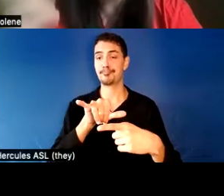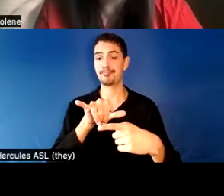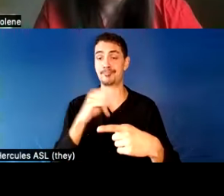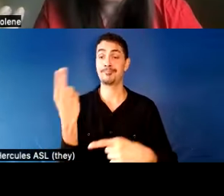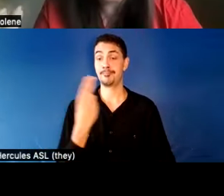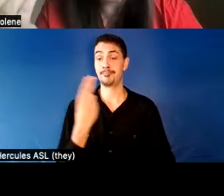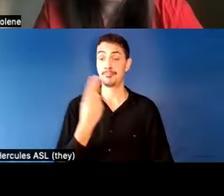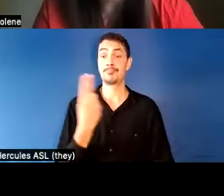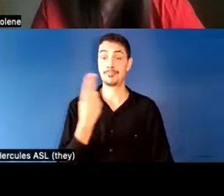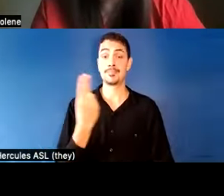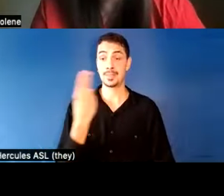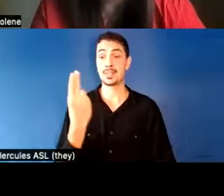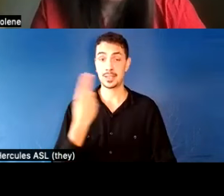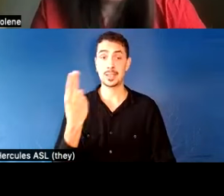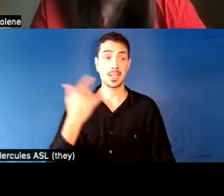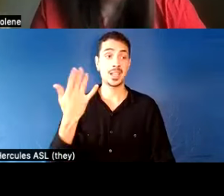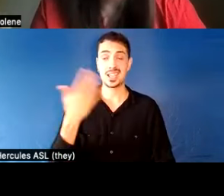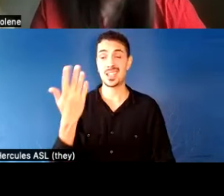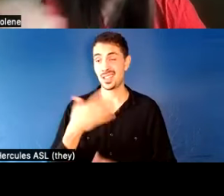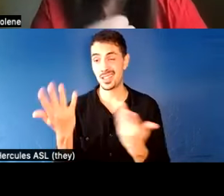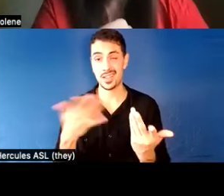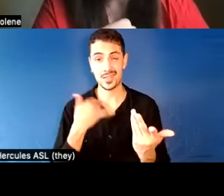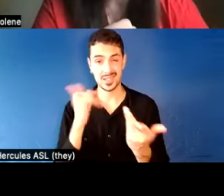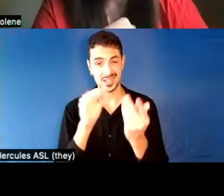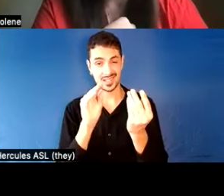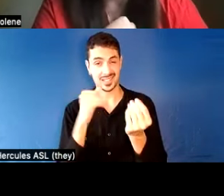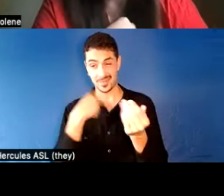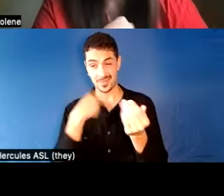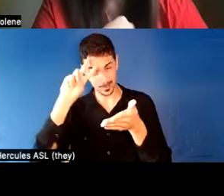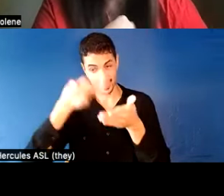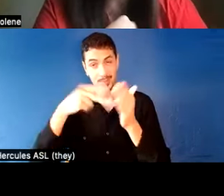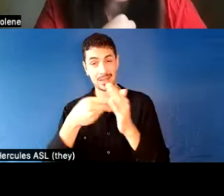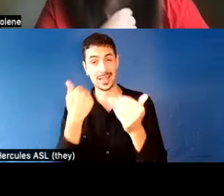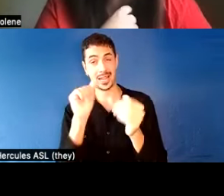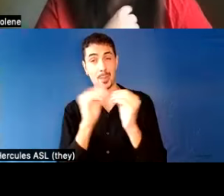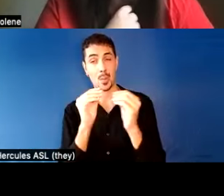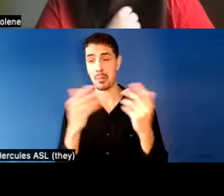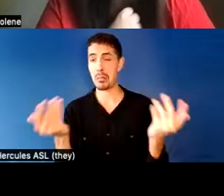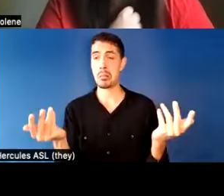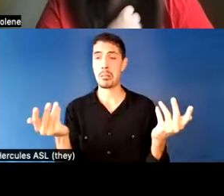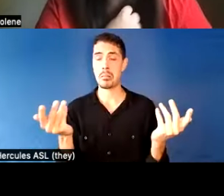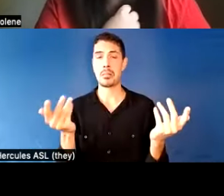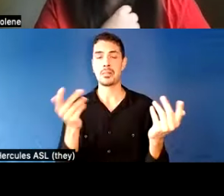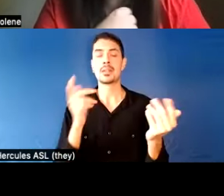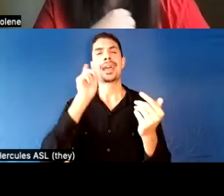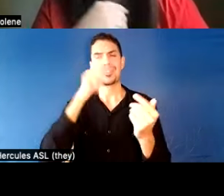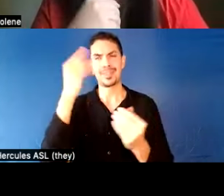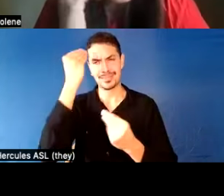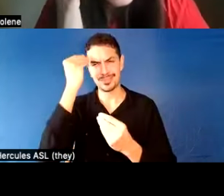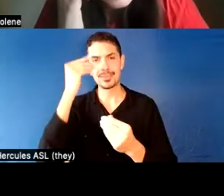kind of strips it away. But to be genuinely trauma informed, also, how are you being trauma informed as a